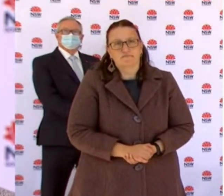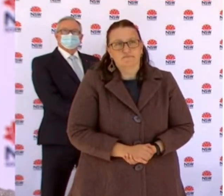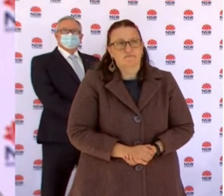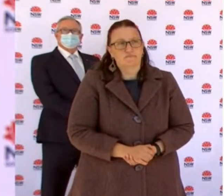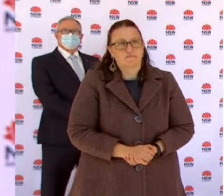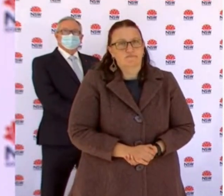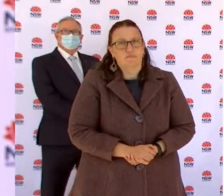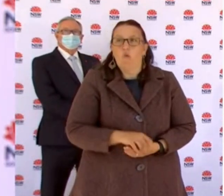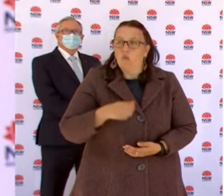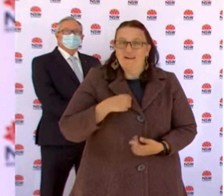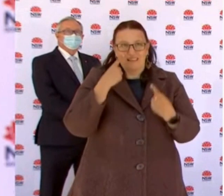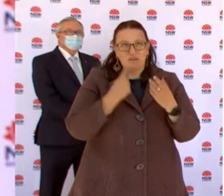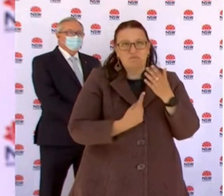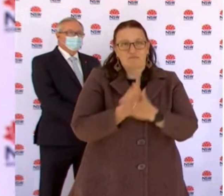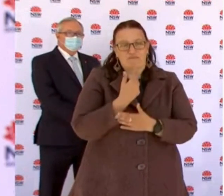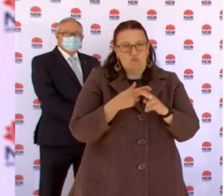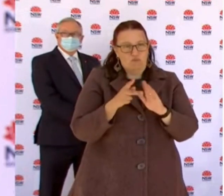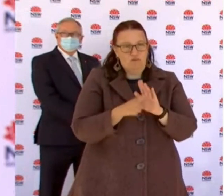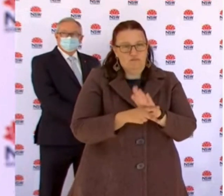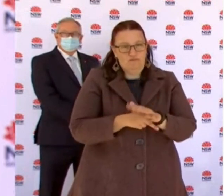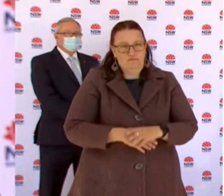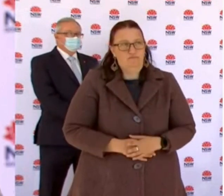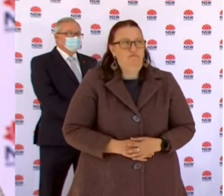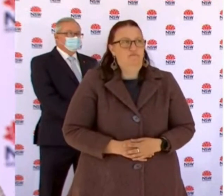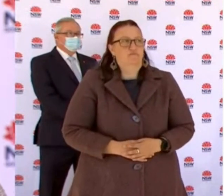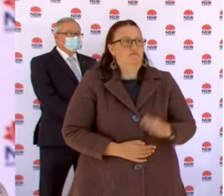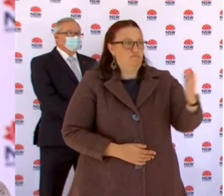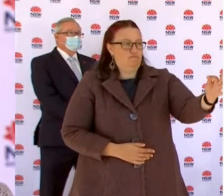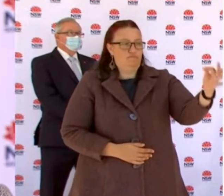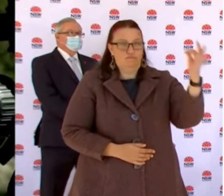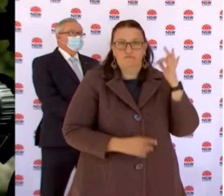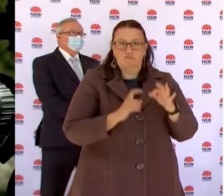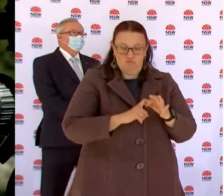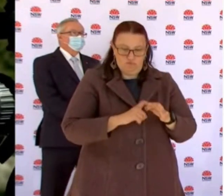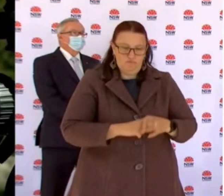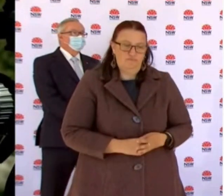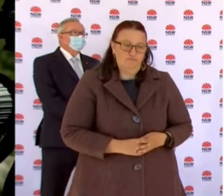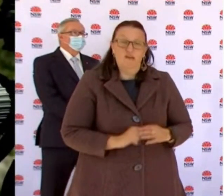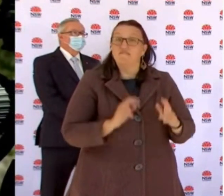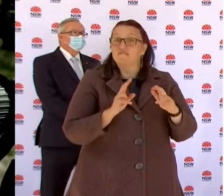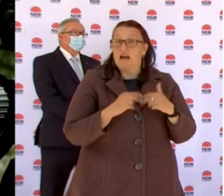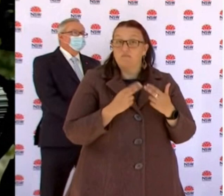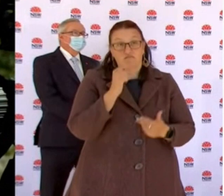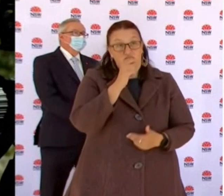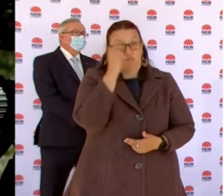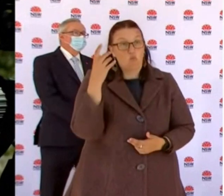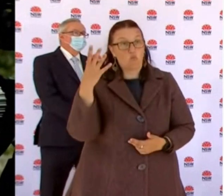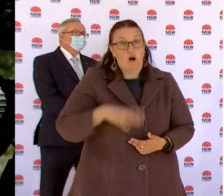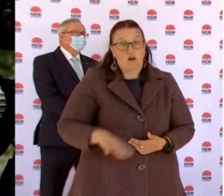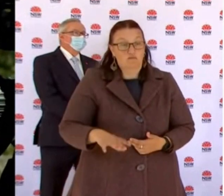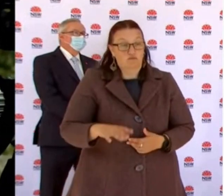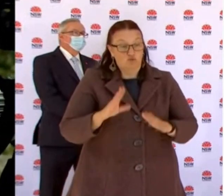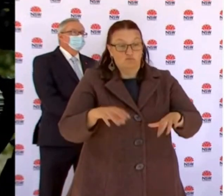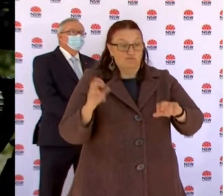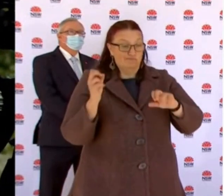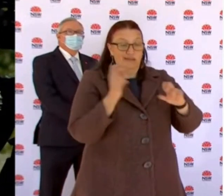informing policy thinking. Given how crucial going back to school is for work, for families, what's your deadline for making